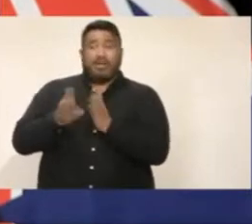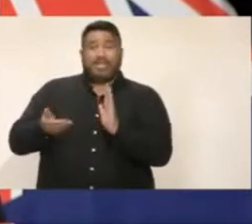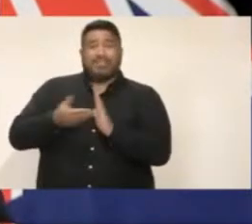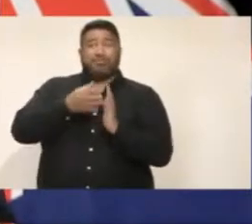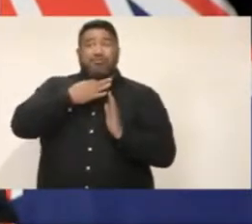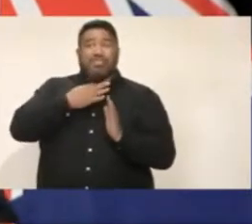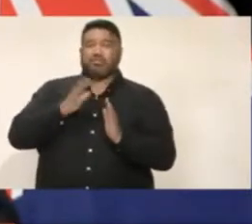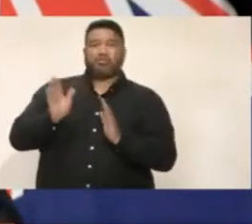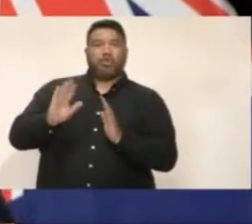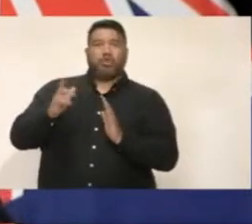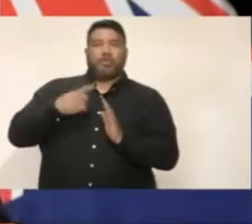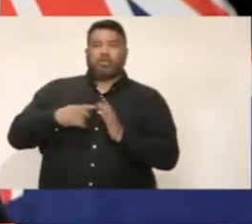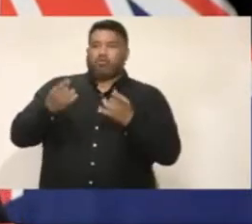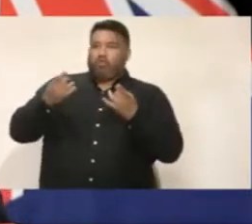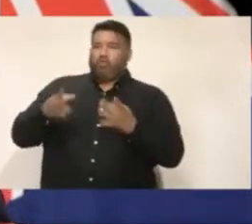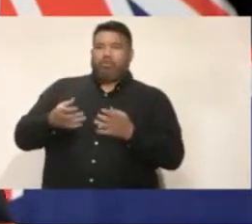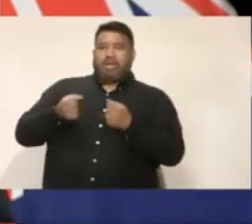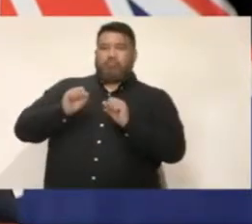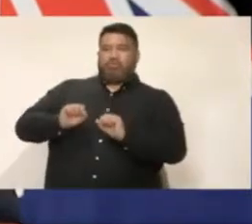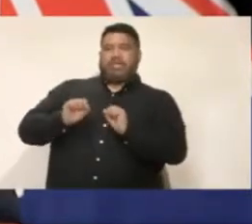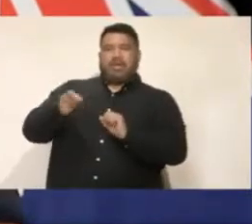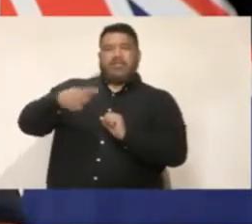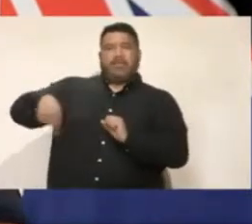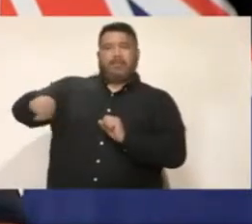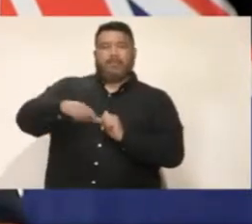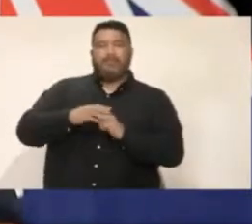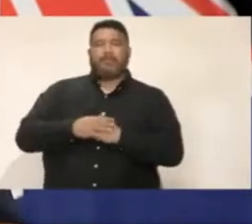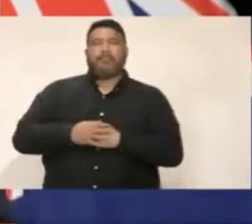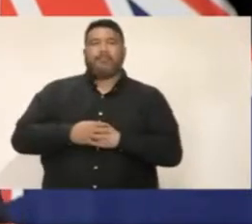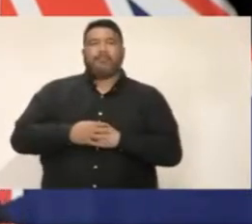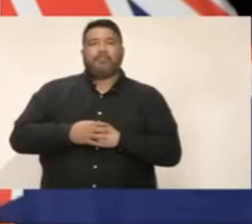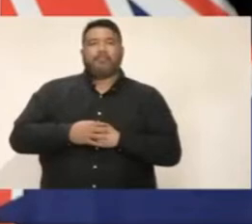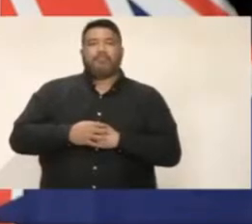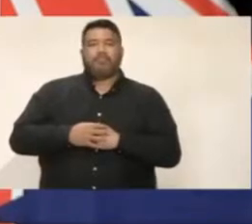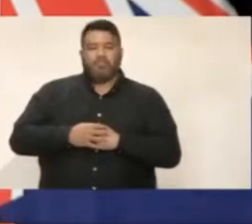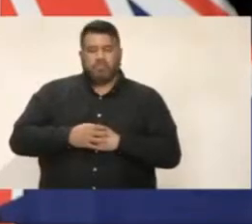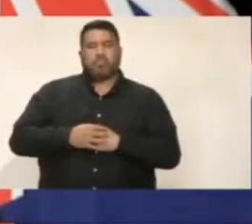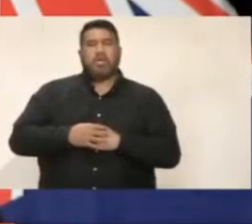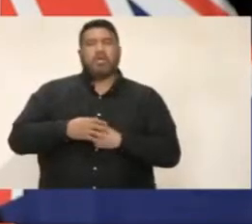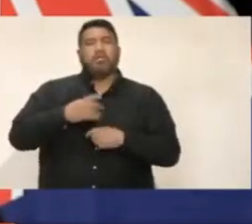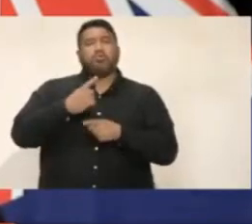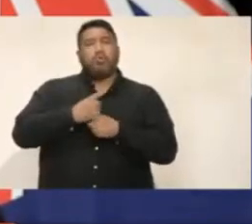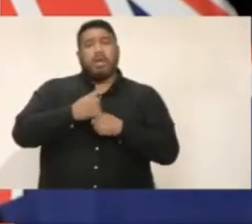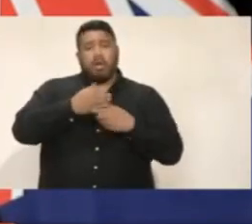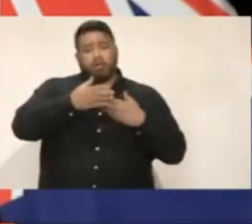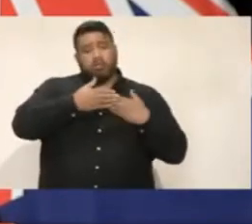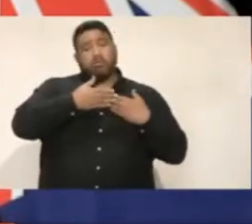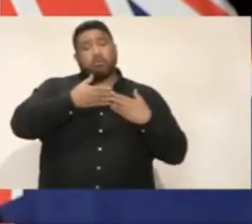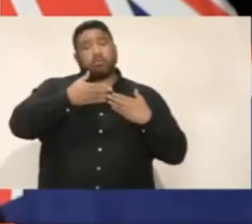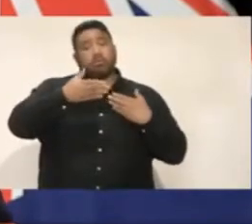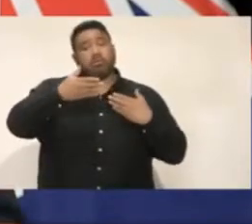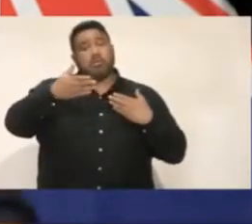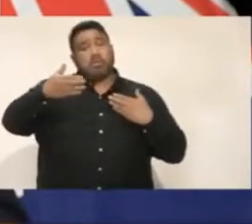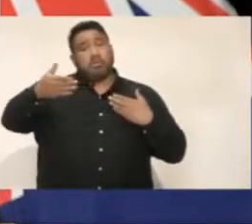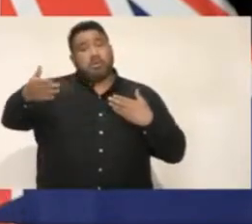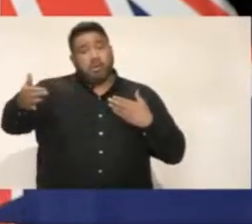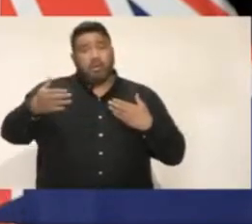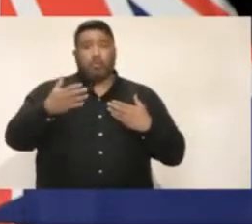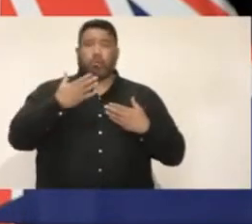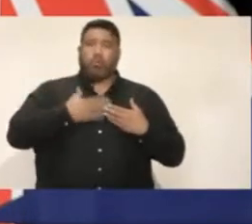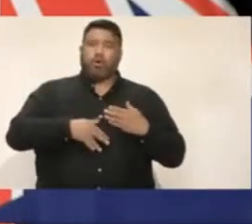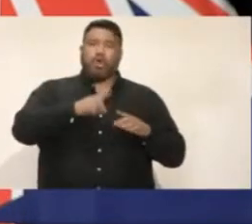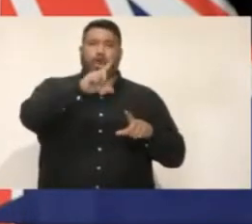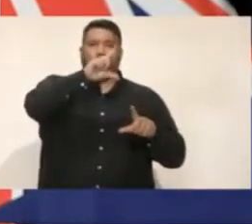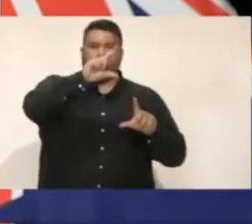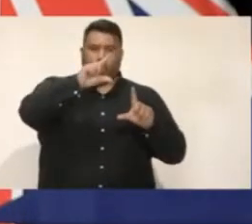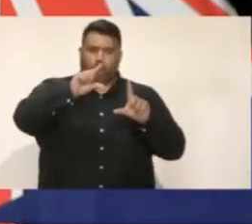risk to the community. It may be that it's some time while we still see these cases low numbers of cases, so it